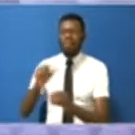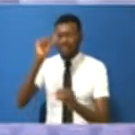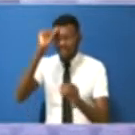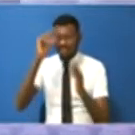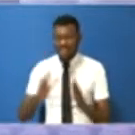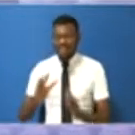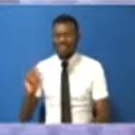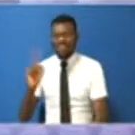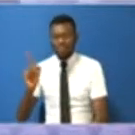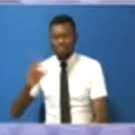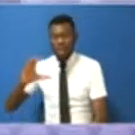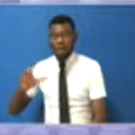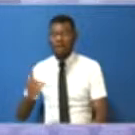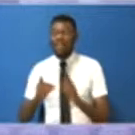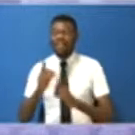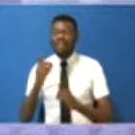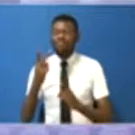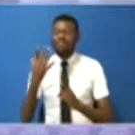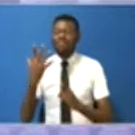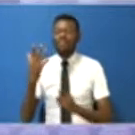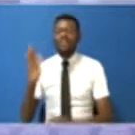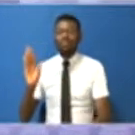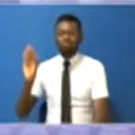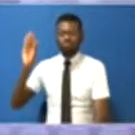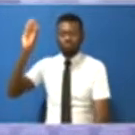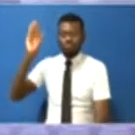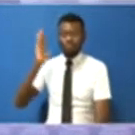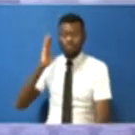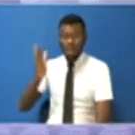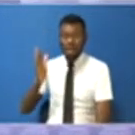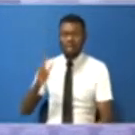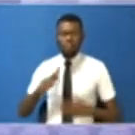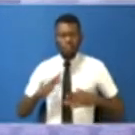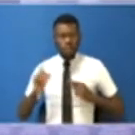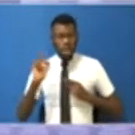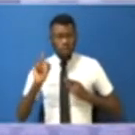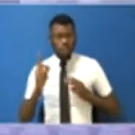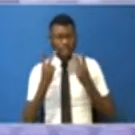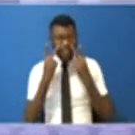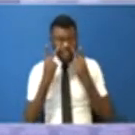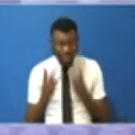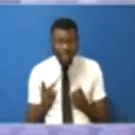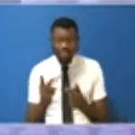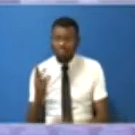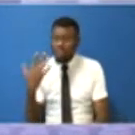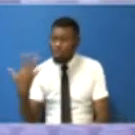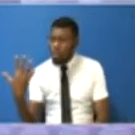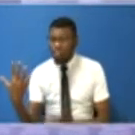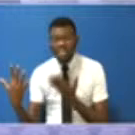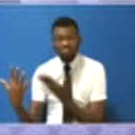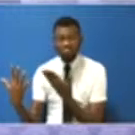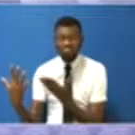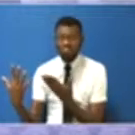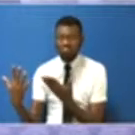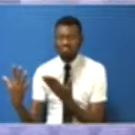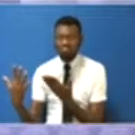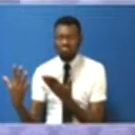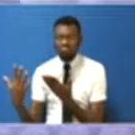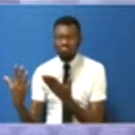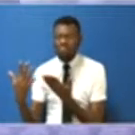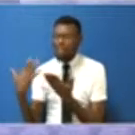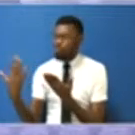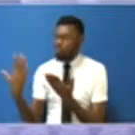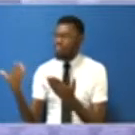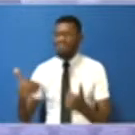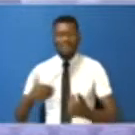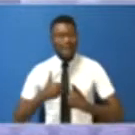county and on the 25th we shall be sworn in because nairobians can see through the game and the documents is talking about for instance in fact they're part